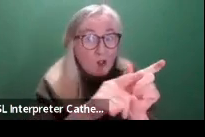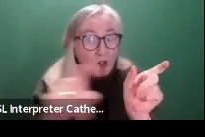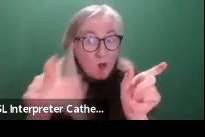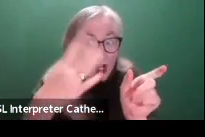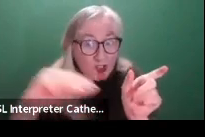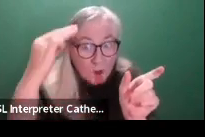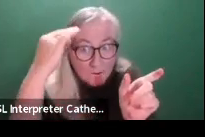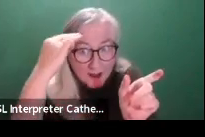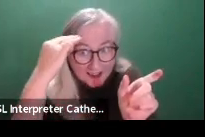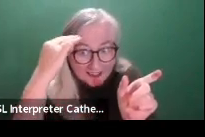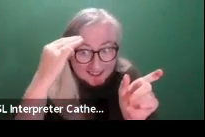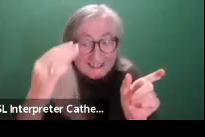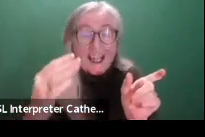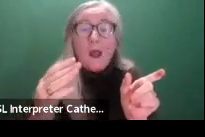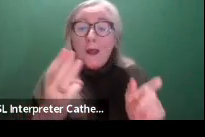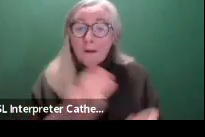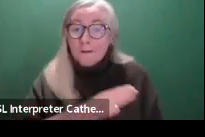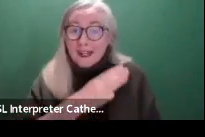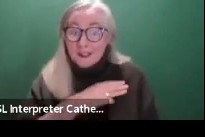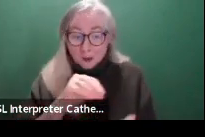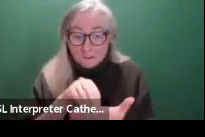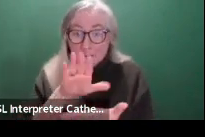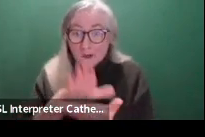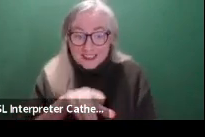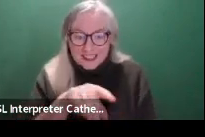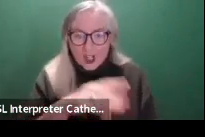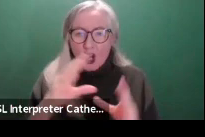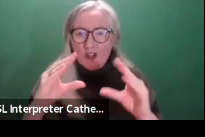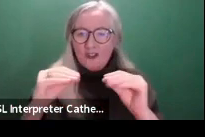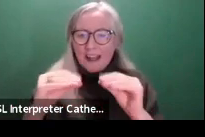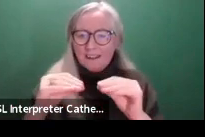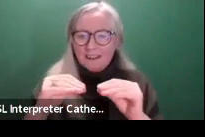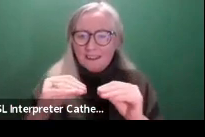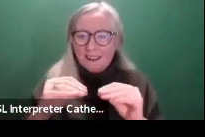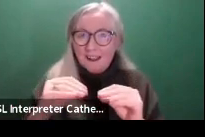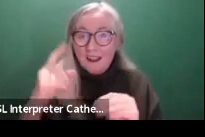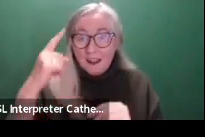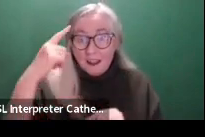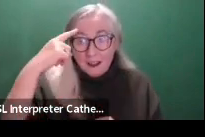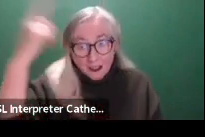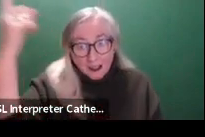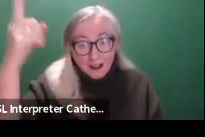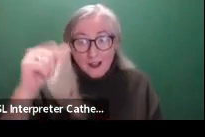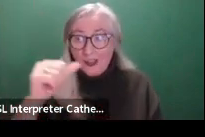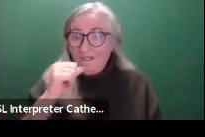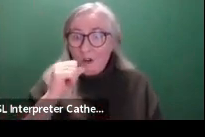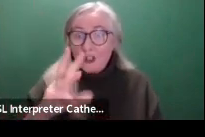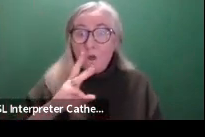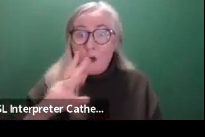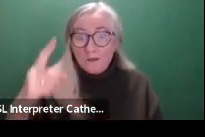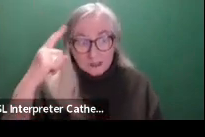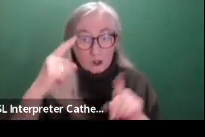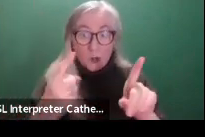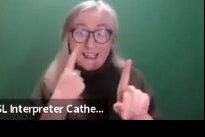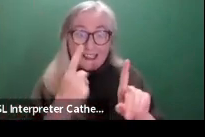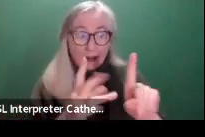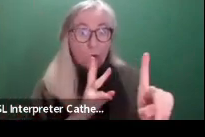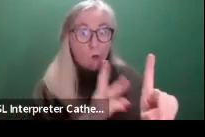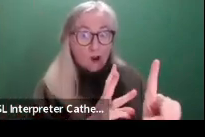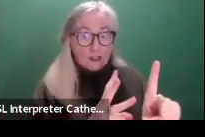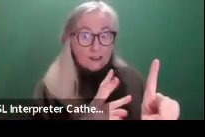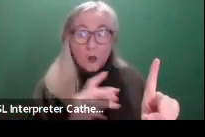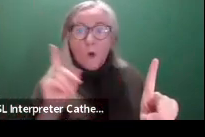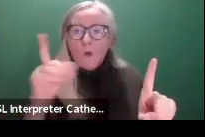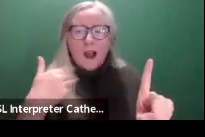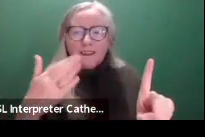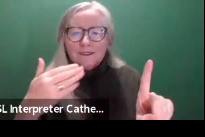to, please put in the chat the first word that comes into your head, okay? So,